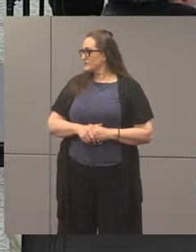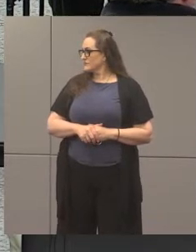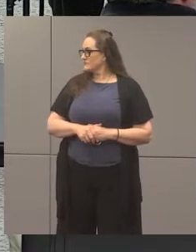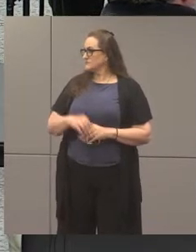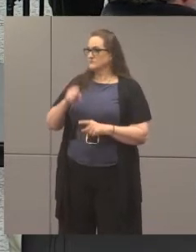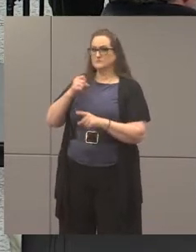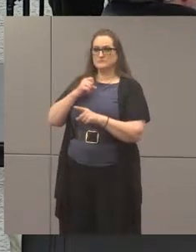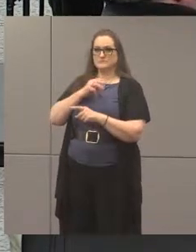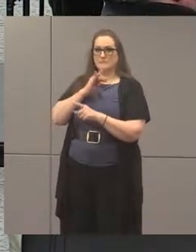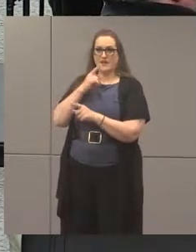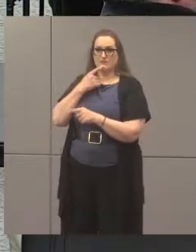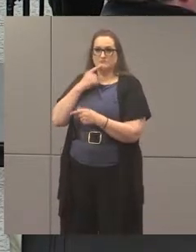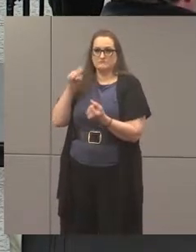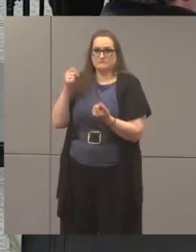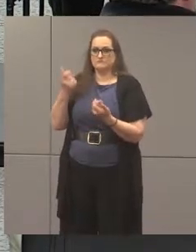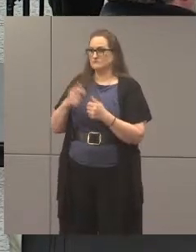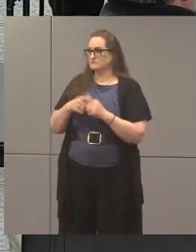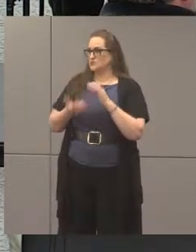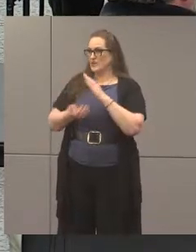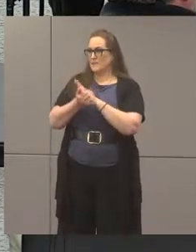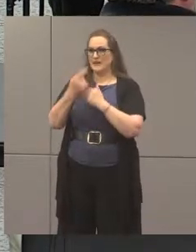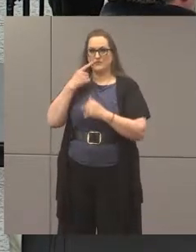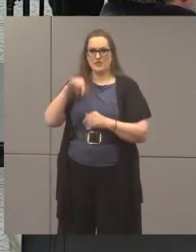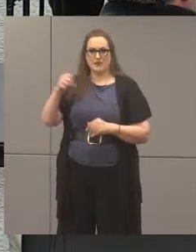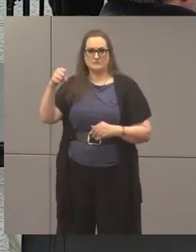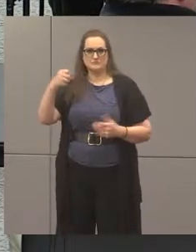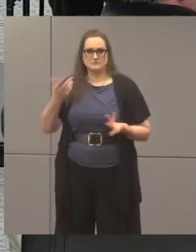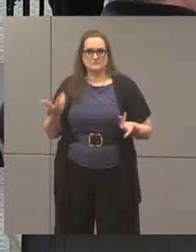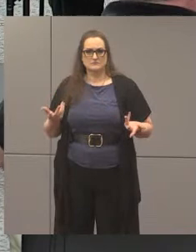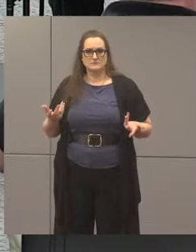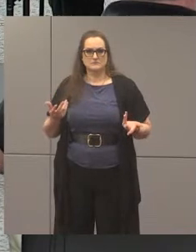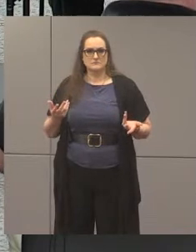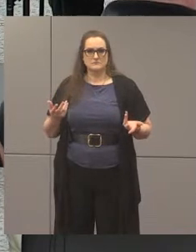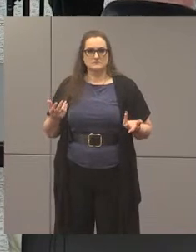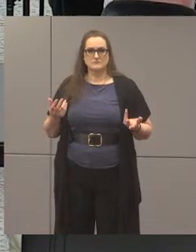Sure. Yeah, we can amend it for that. Okay.